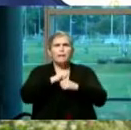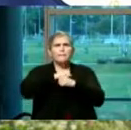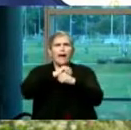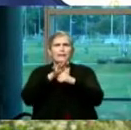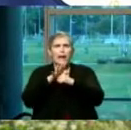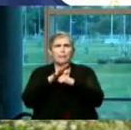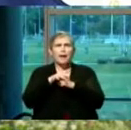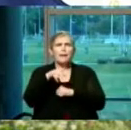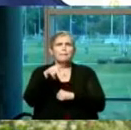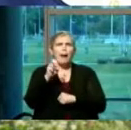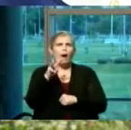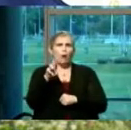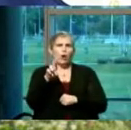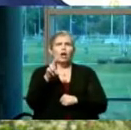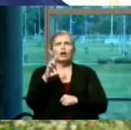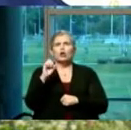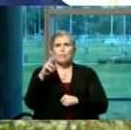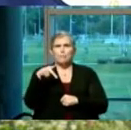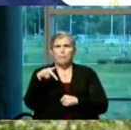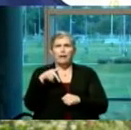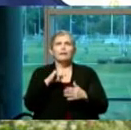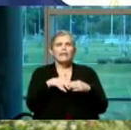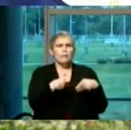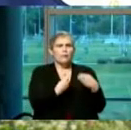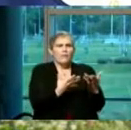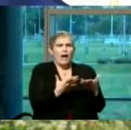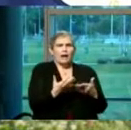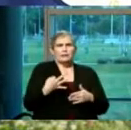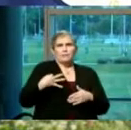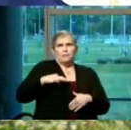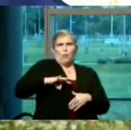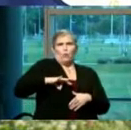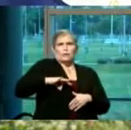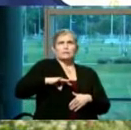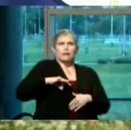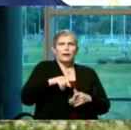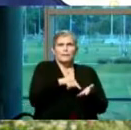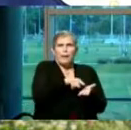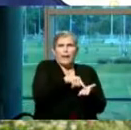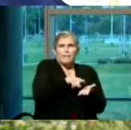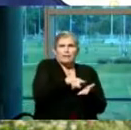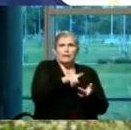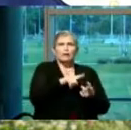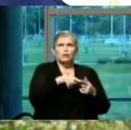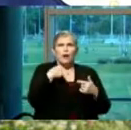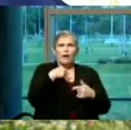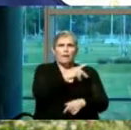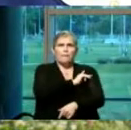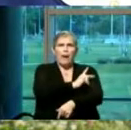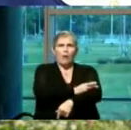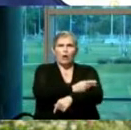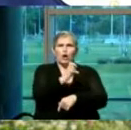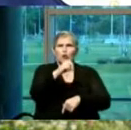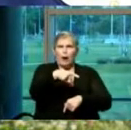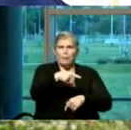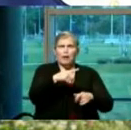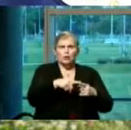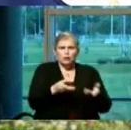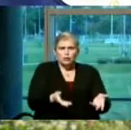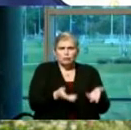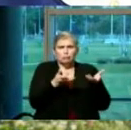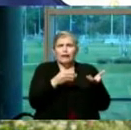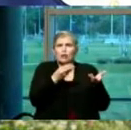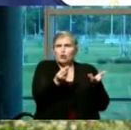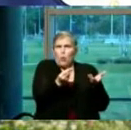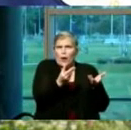Program. Now, this provides bonus payments to producers who plant cover crop systems to protect soil health and increase